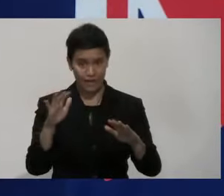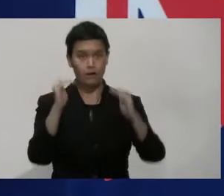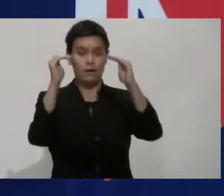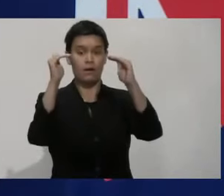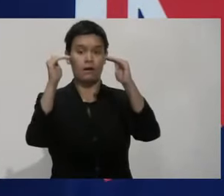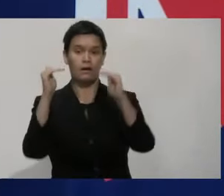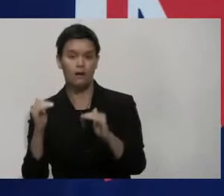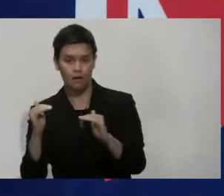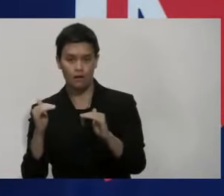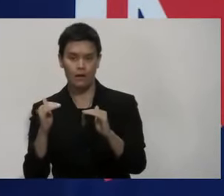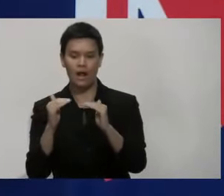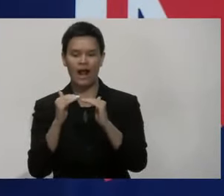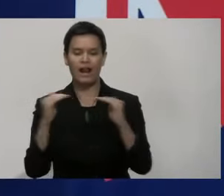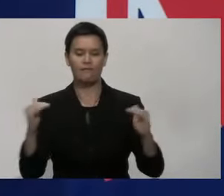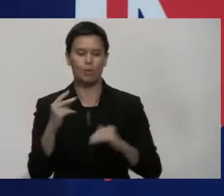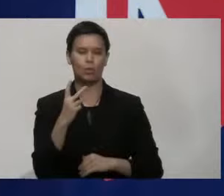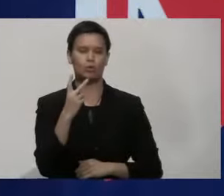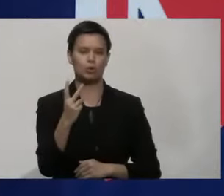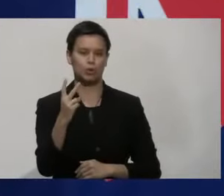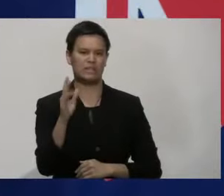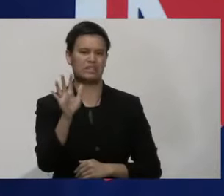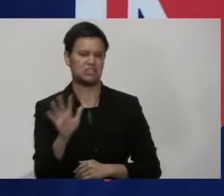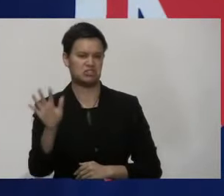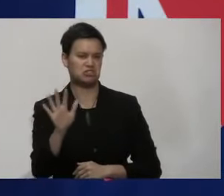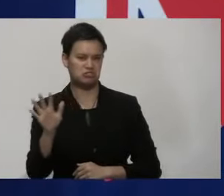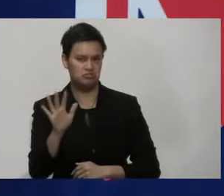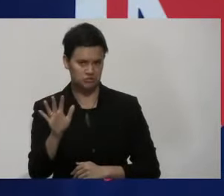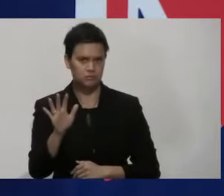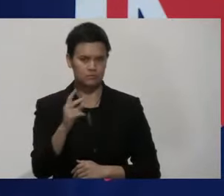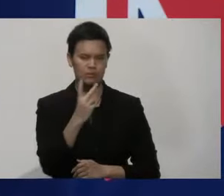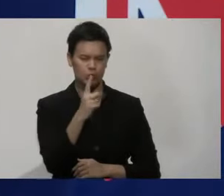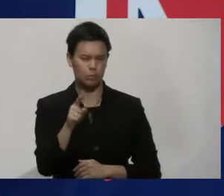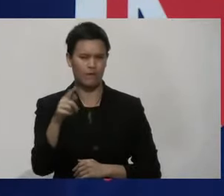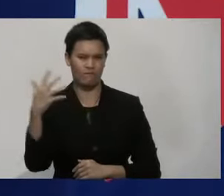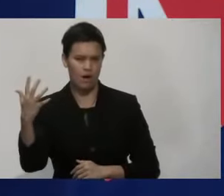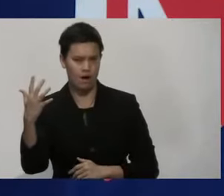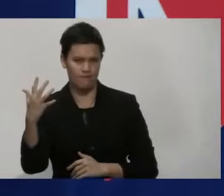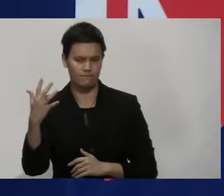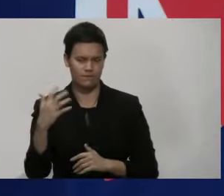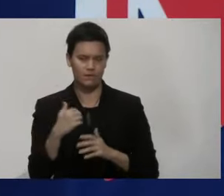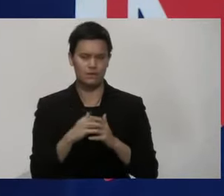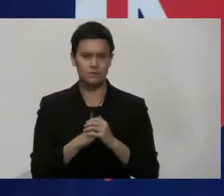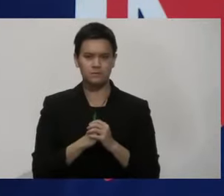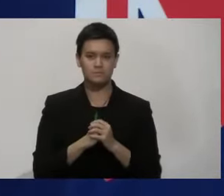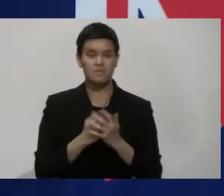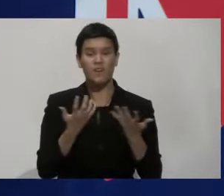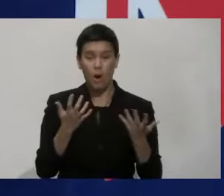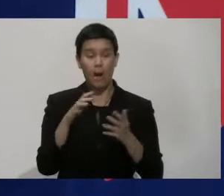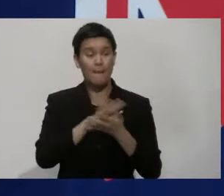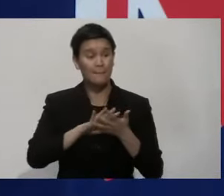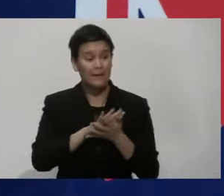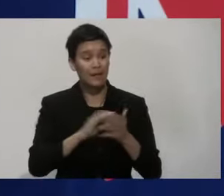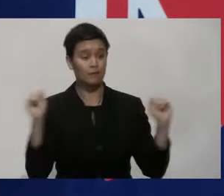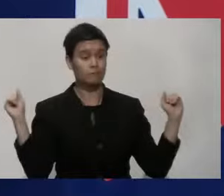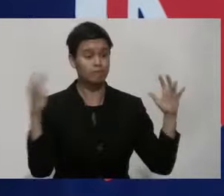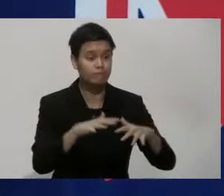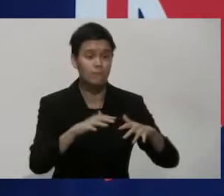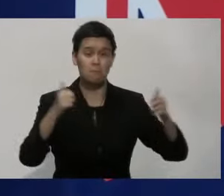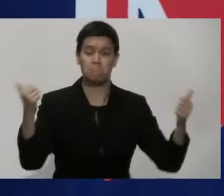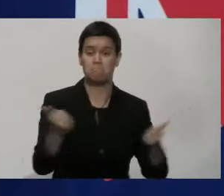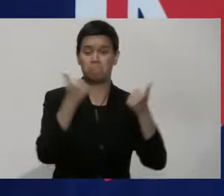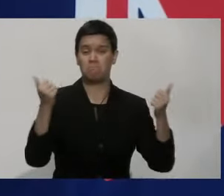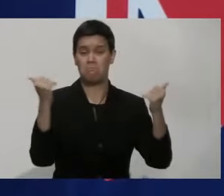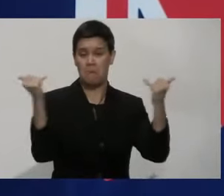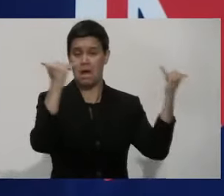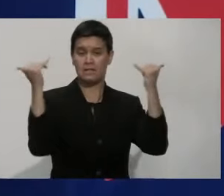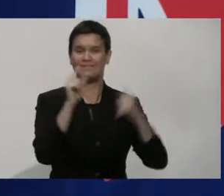with the exception of mass gatherings that will be limited to 10, unless you are attending a tangihanga and a funeral where 50 will able